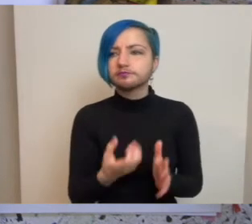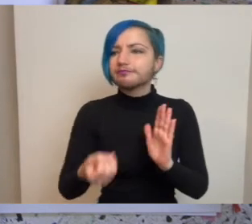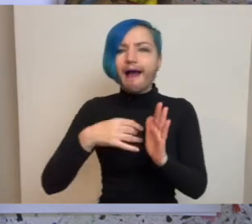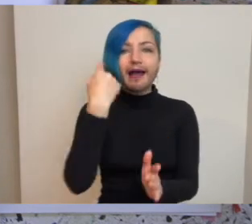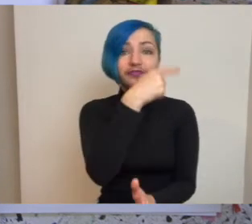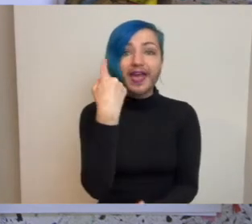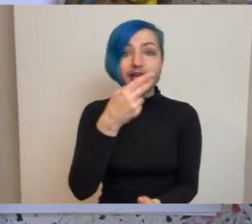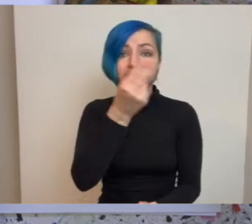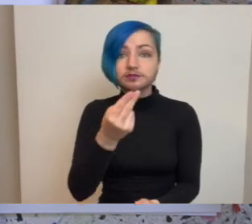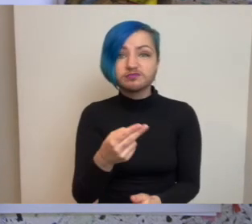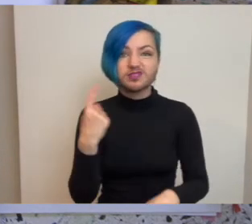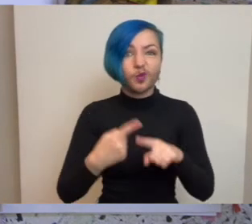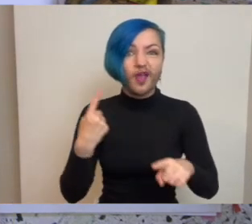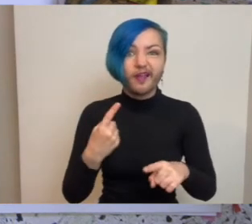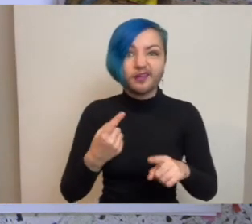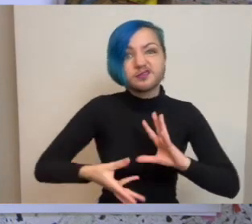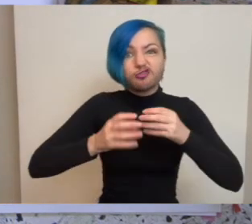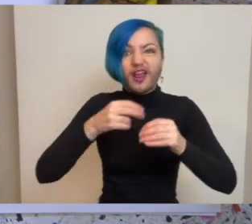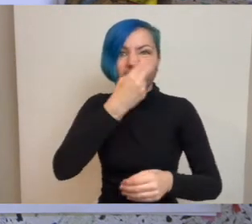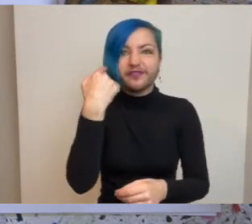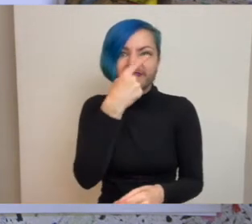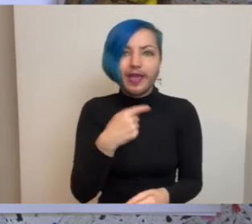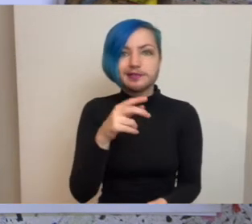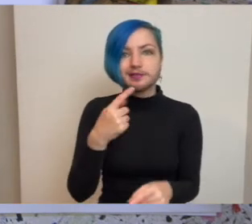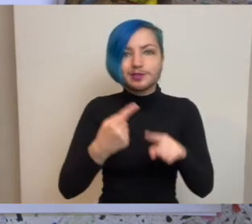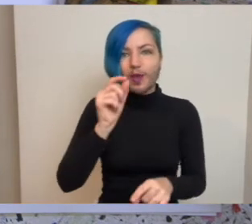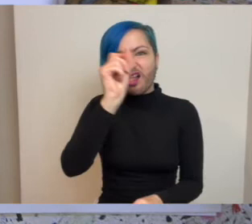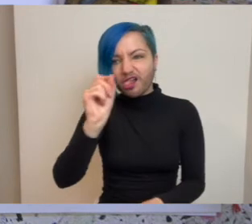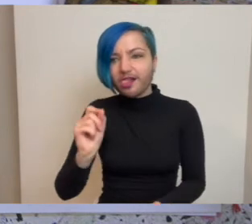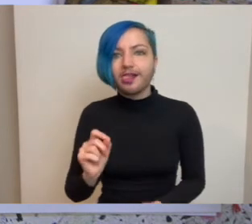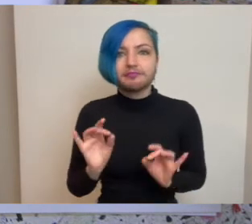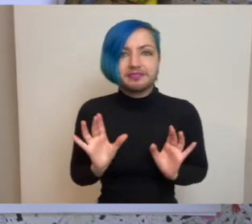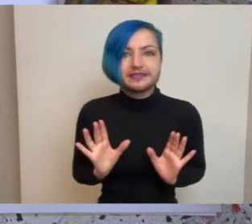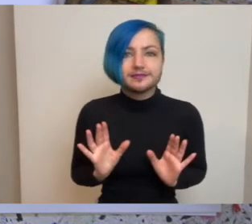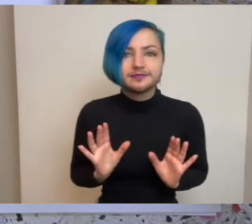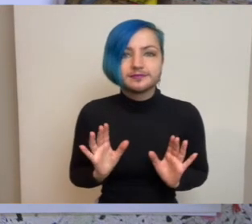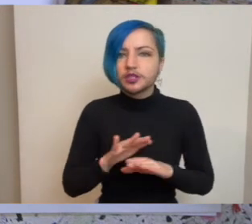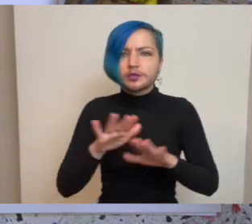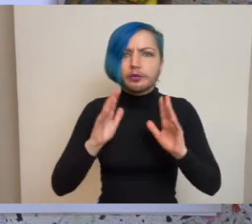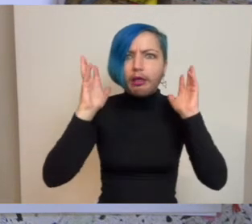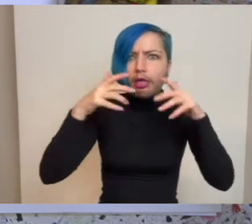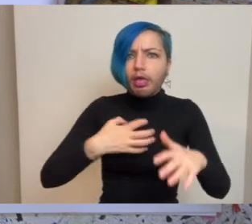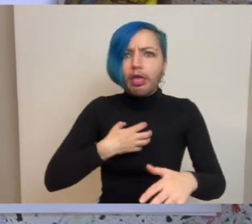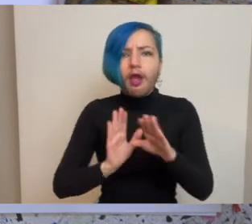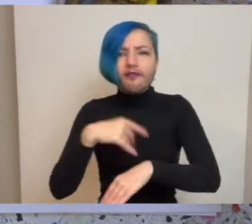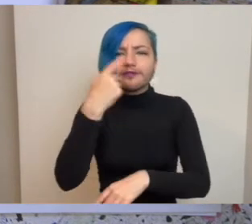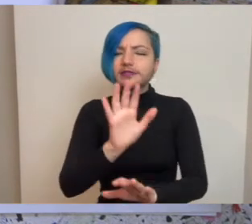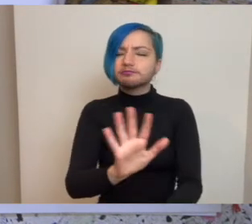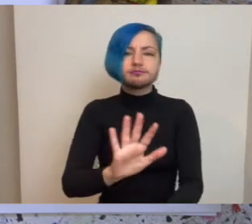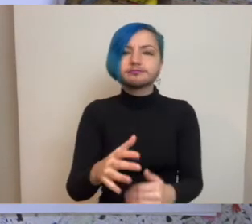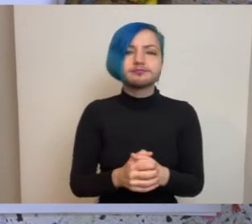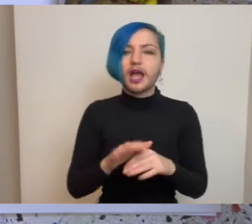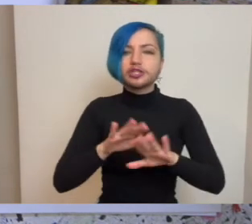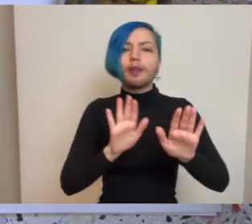faces in. I just literally make up my face. I do a little quick squiggle, okay? Don't get scared by the face. Don't